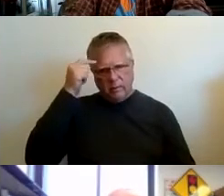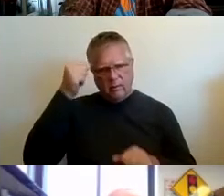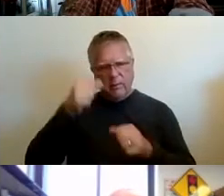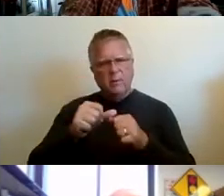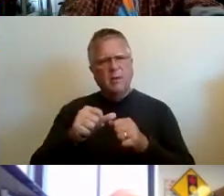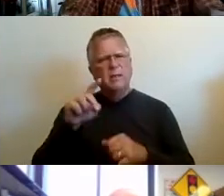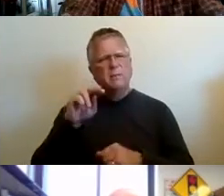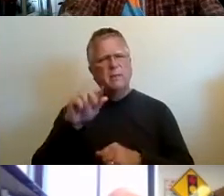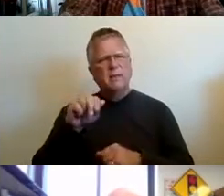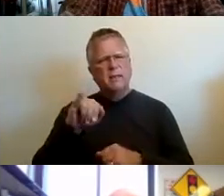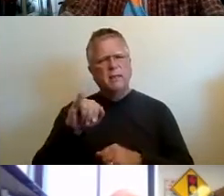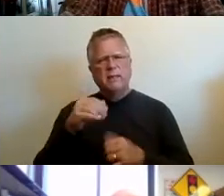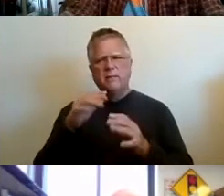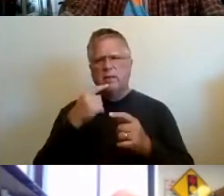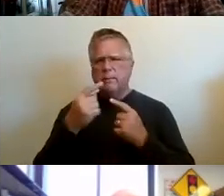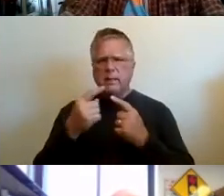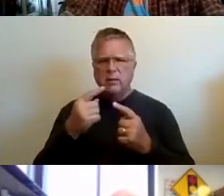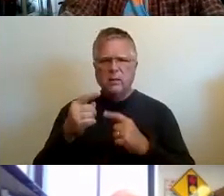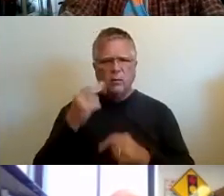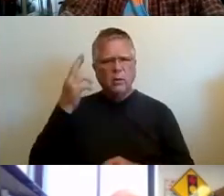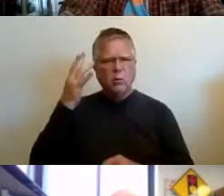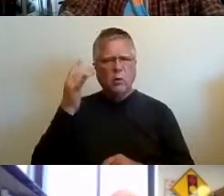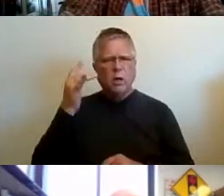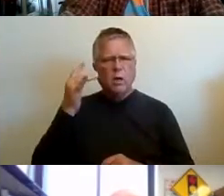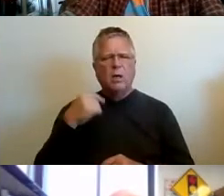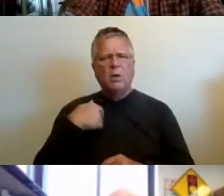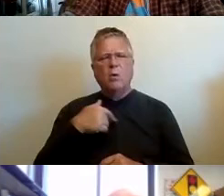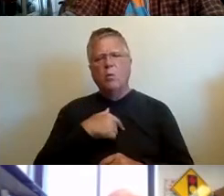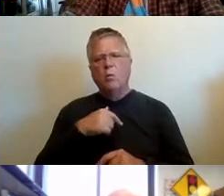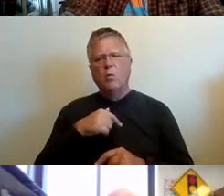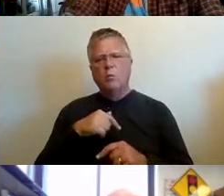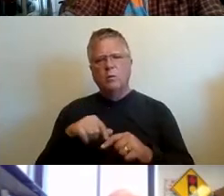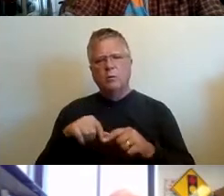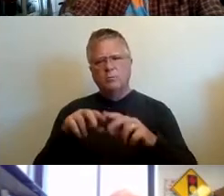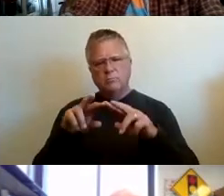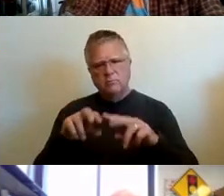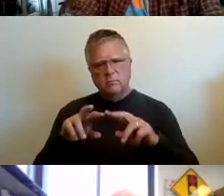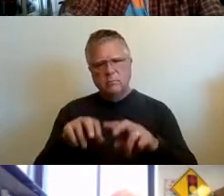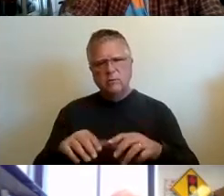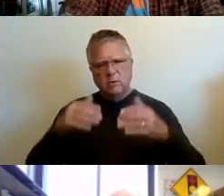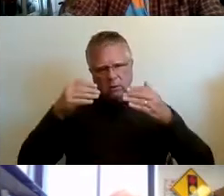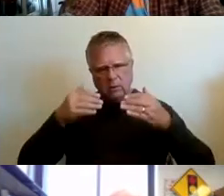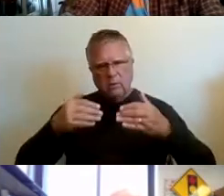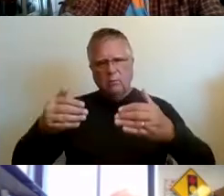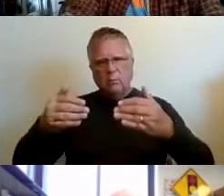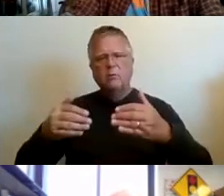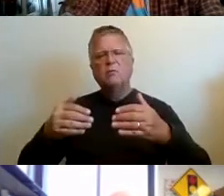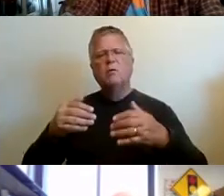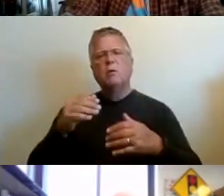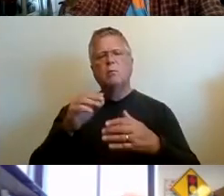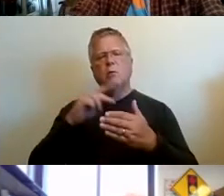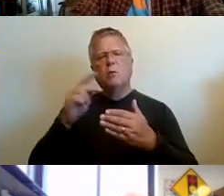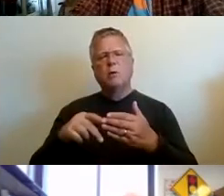mentioned, the reason that we're taking part in this Move Forward program is to really roll out